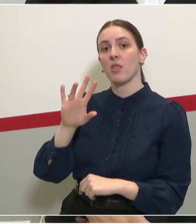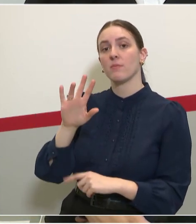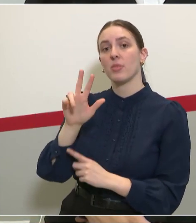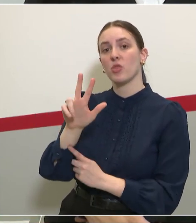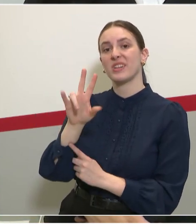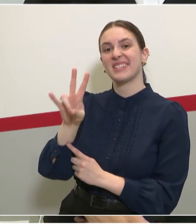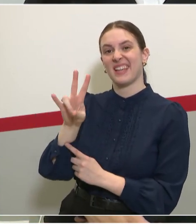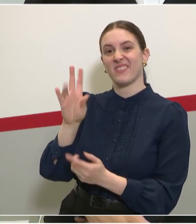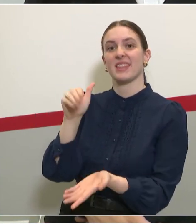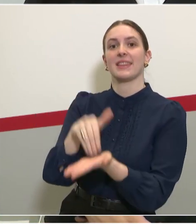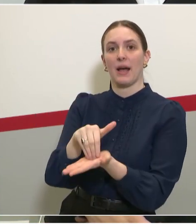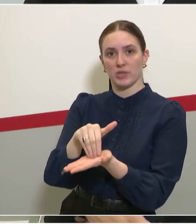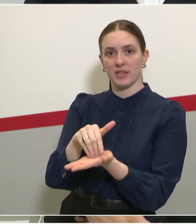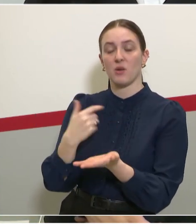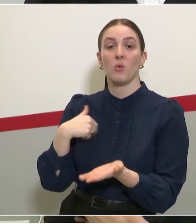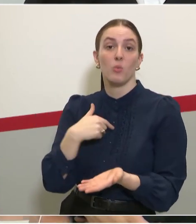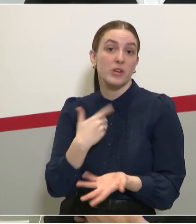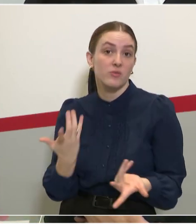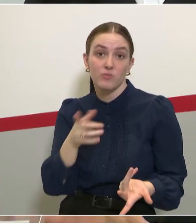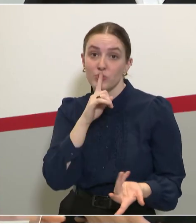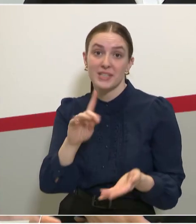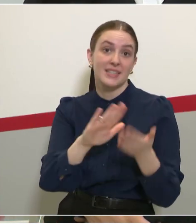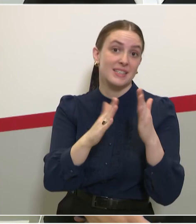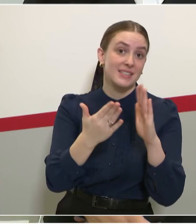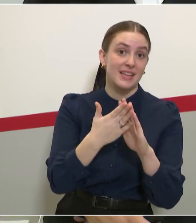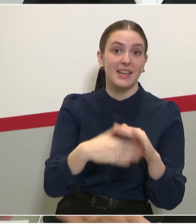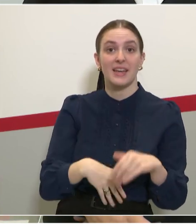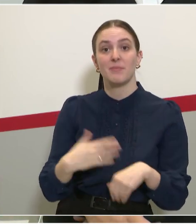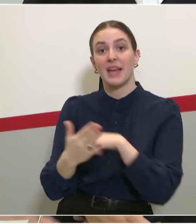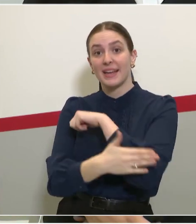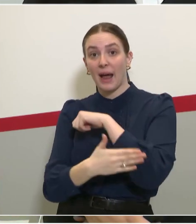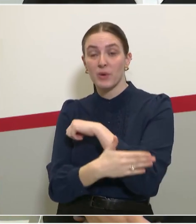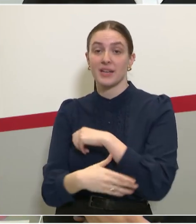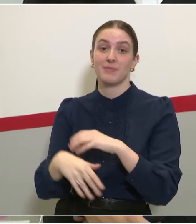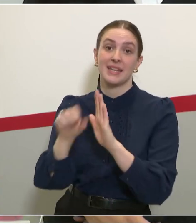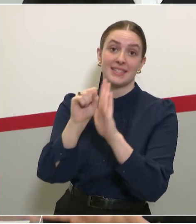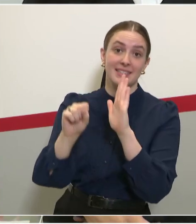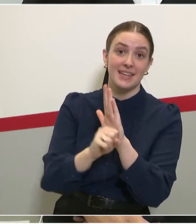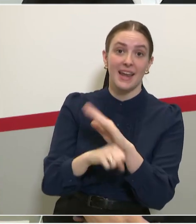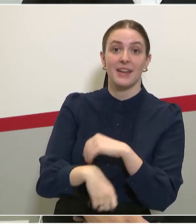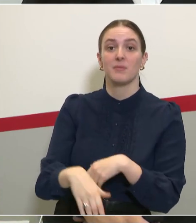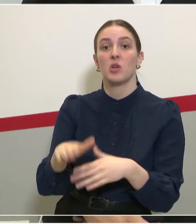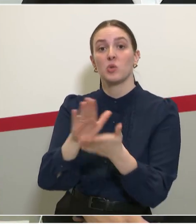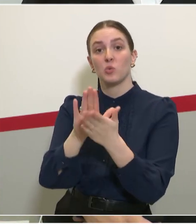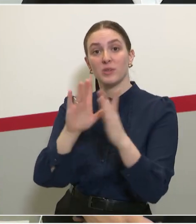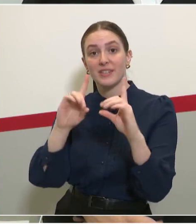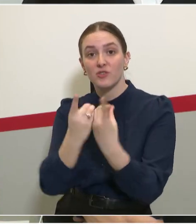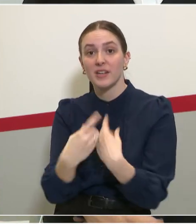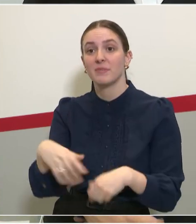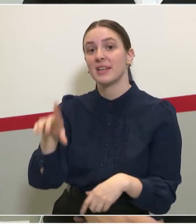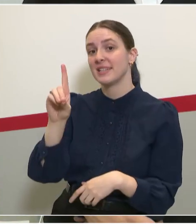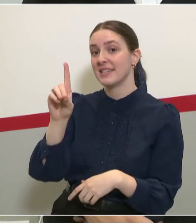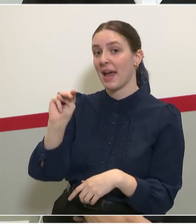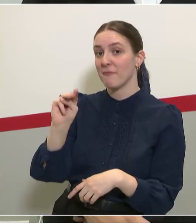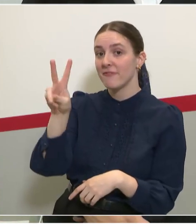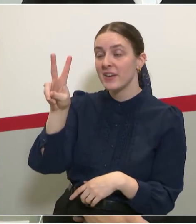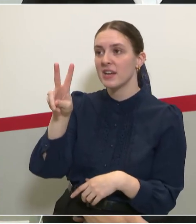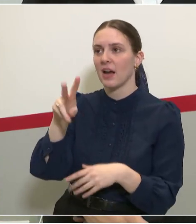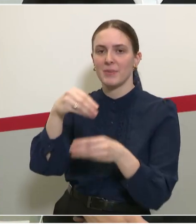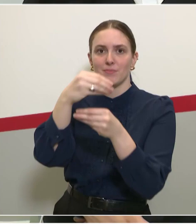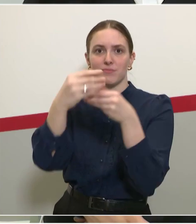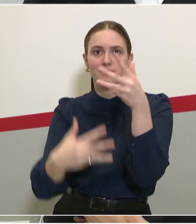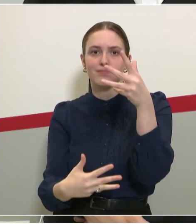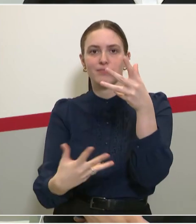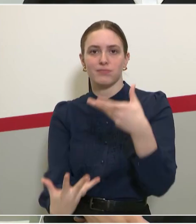but we are city, county, state, school district, police department, DMV, all of that. So we